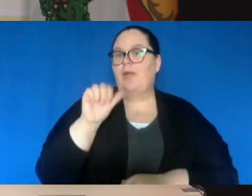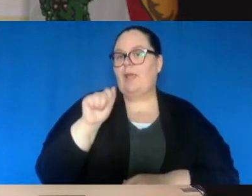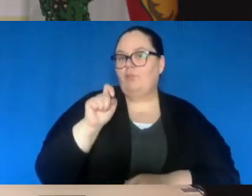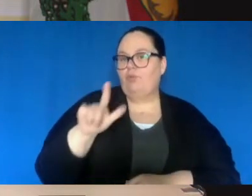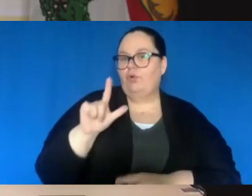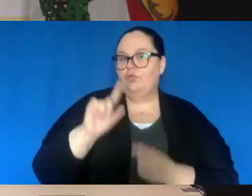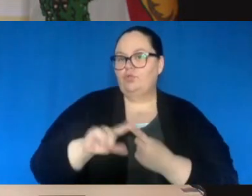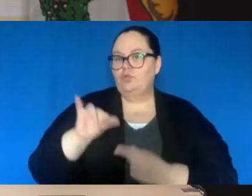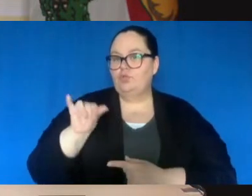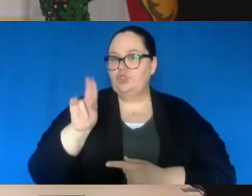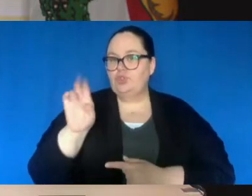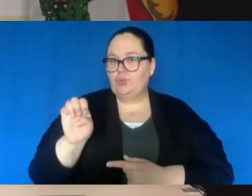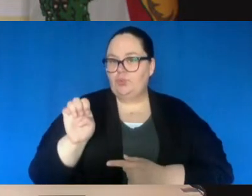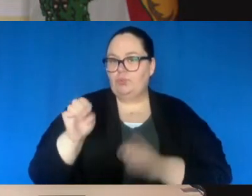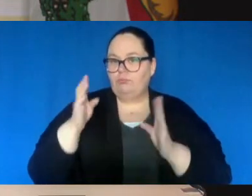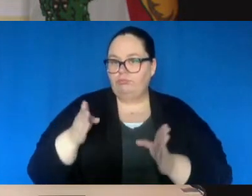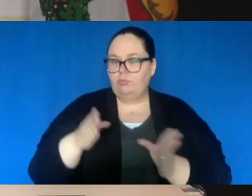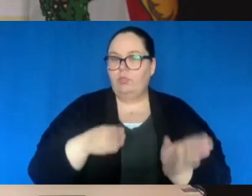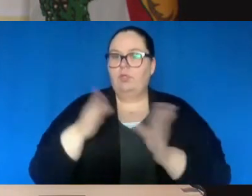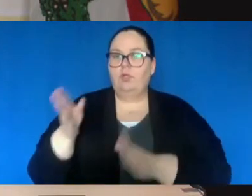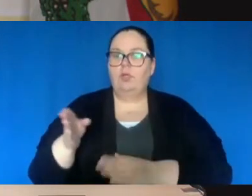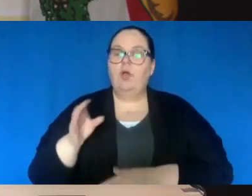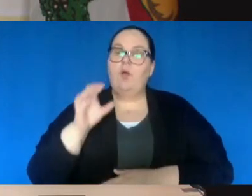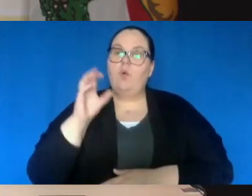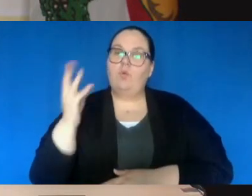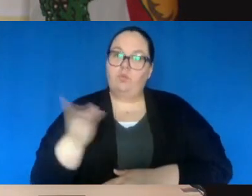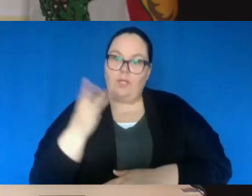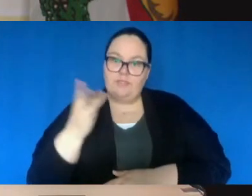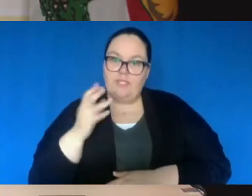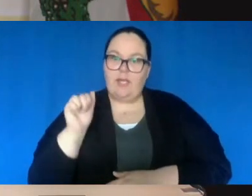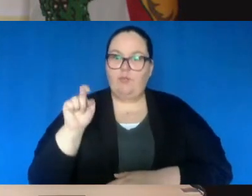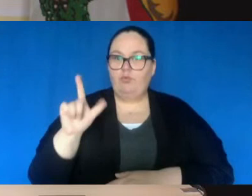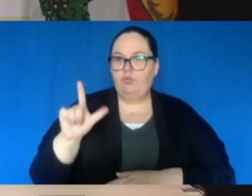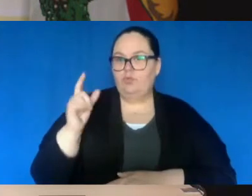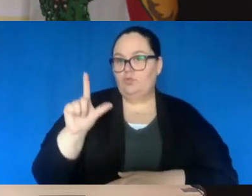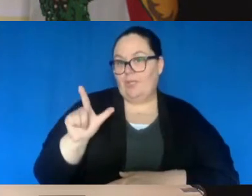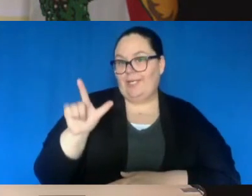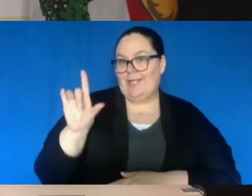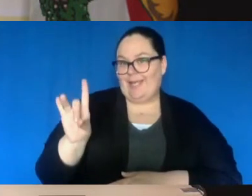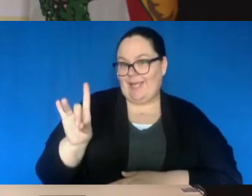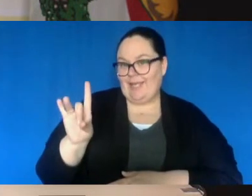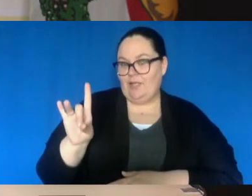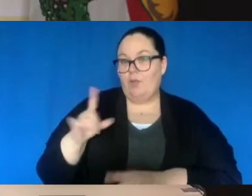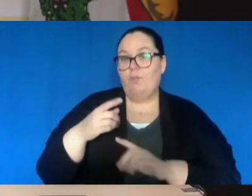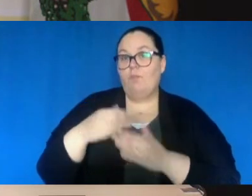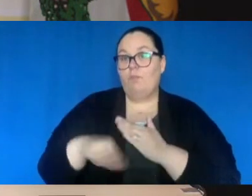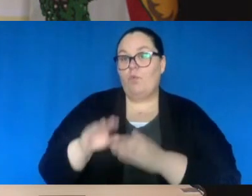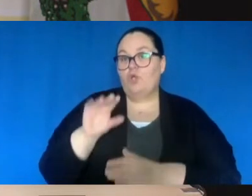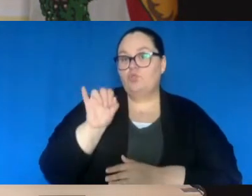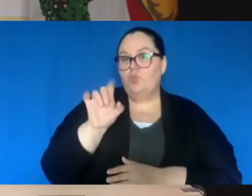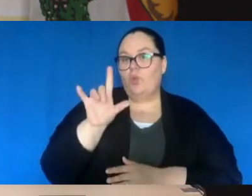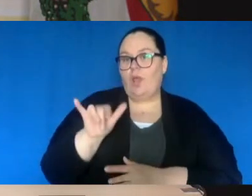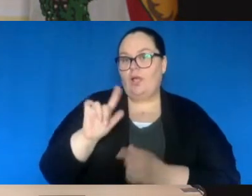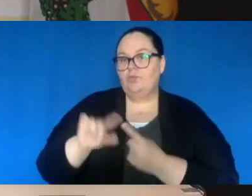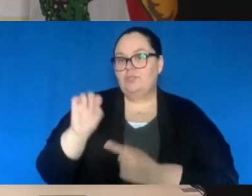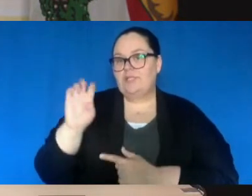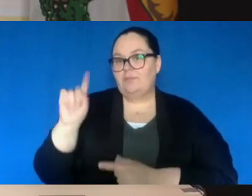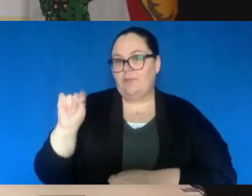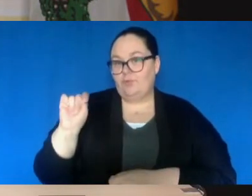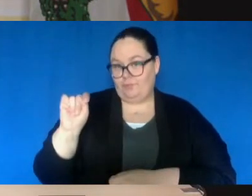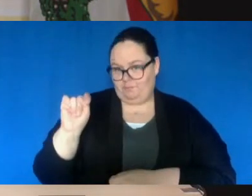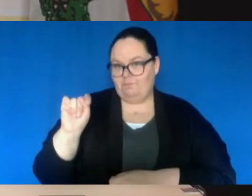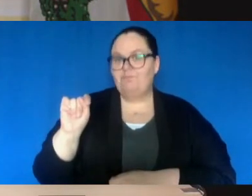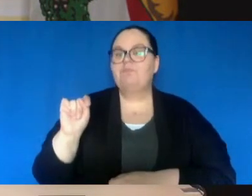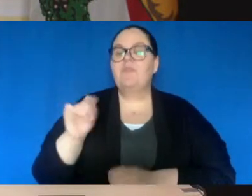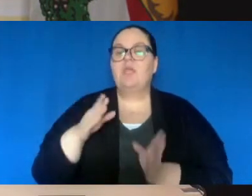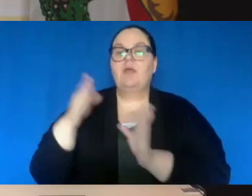through June. And beginning Wednesday, April 28th, individuals born in the months of July through September. And